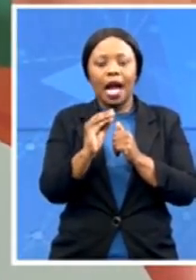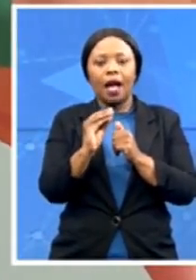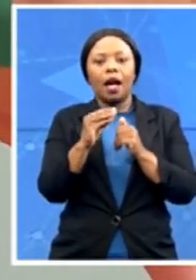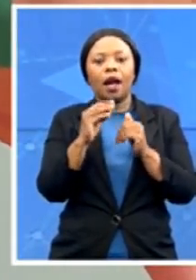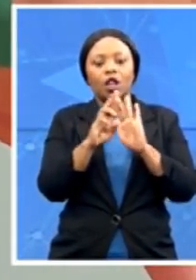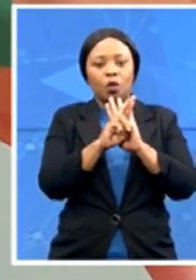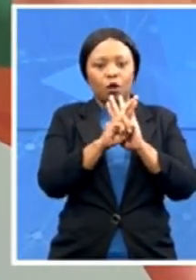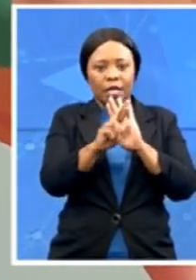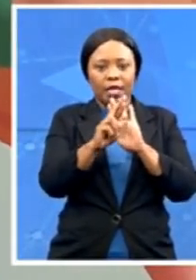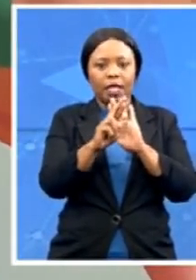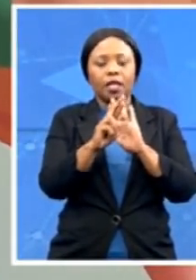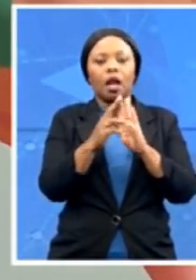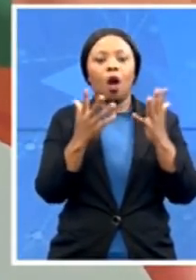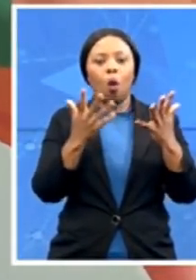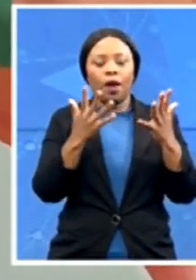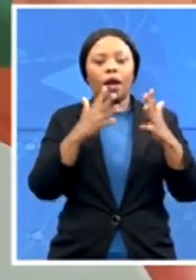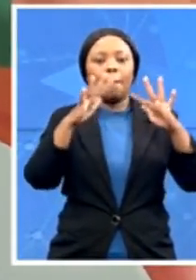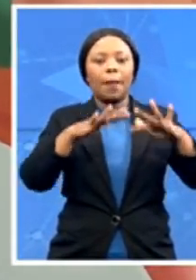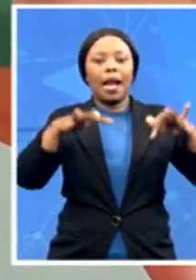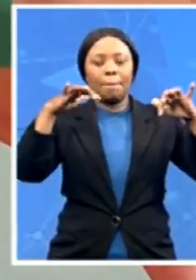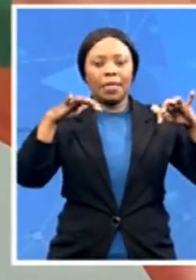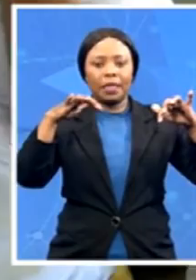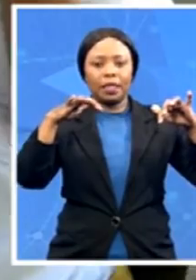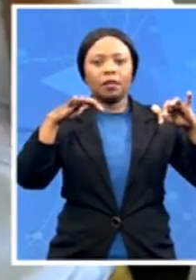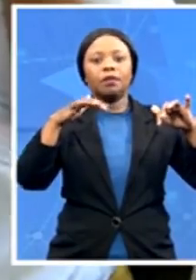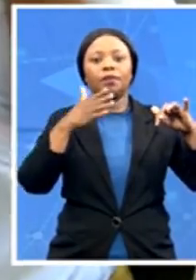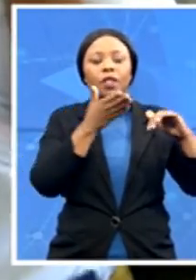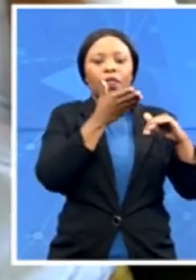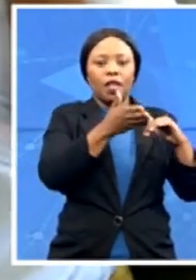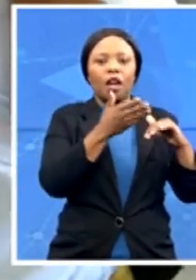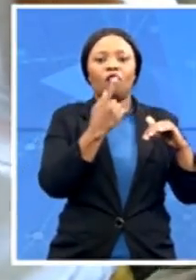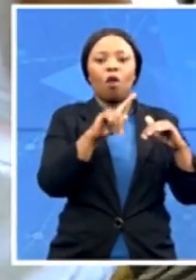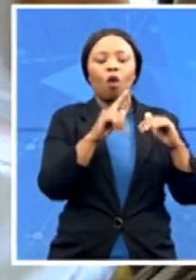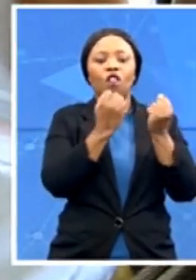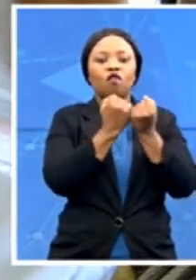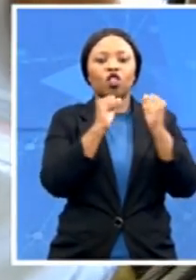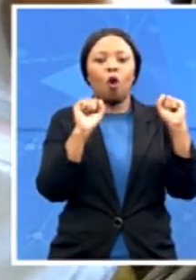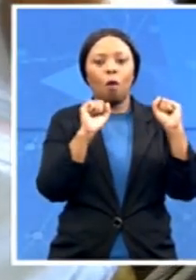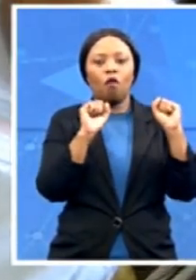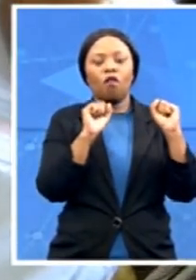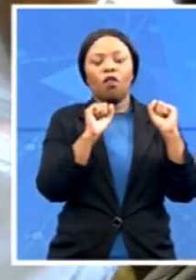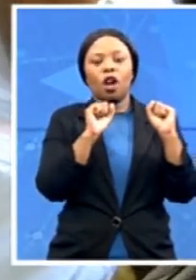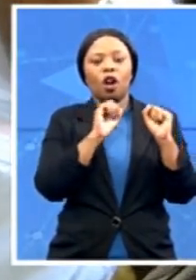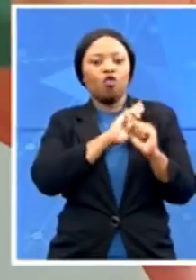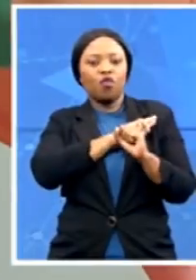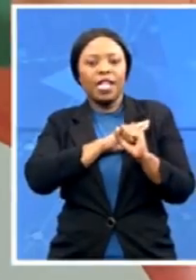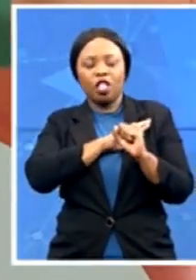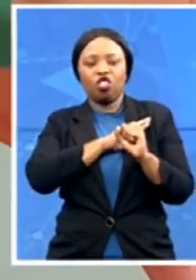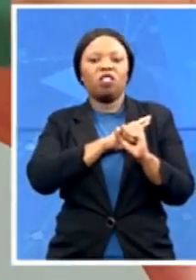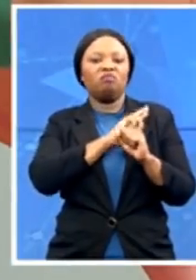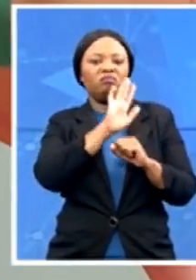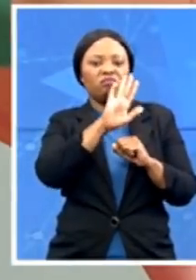of Parliamentarians for Freedom of Religion and of Belief. Since